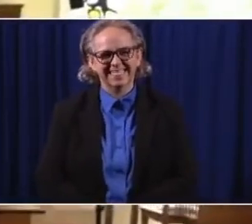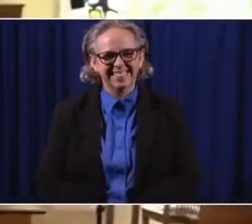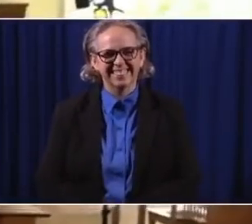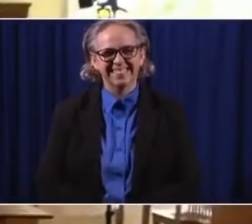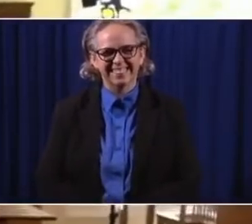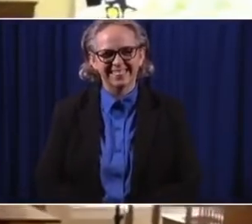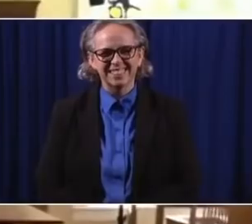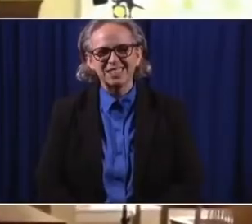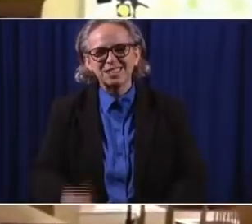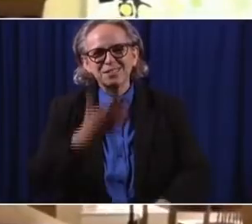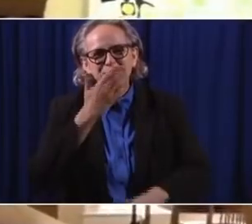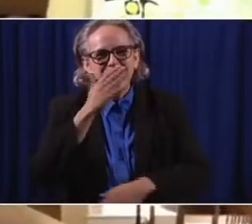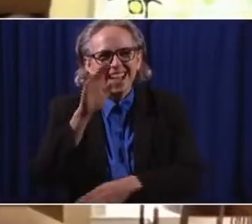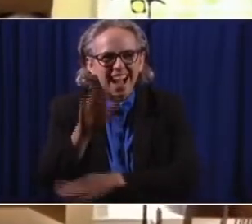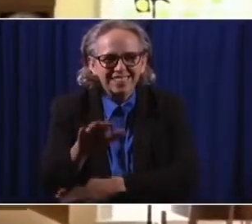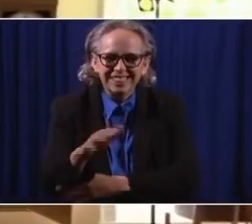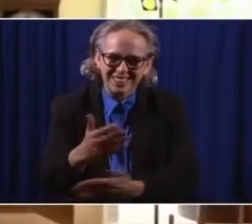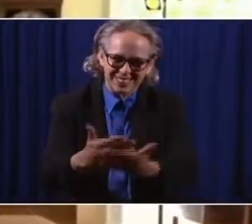Afternoon, everyone.